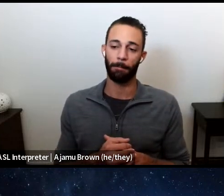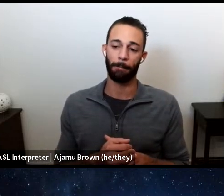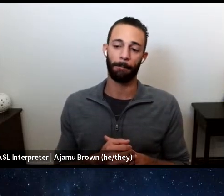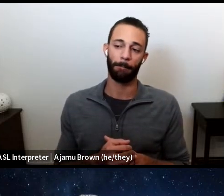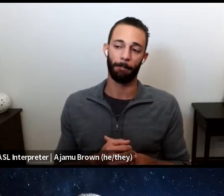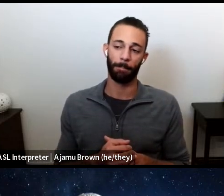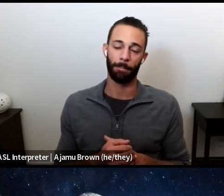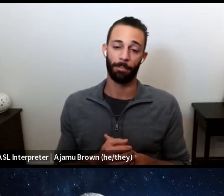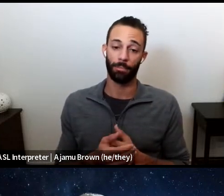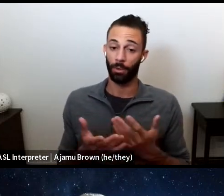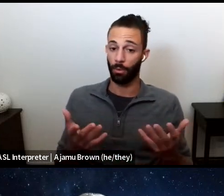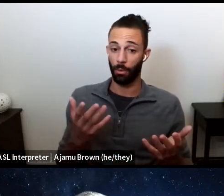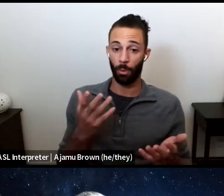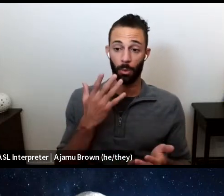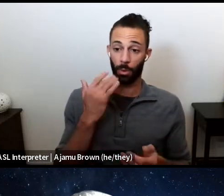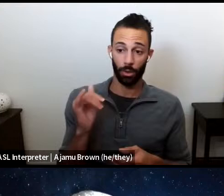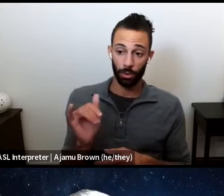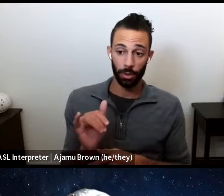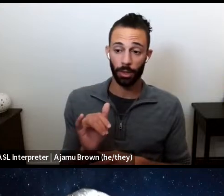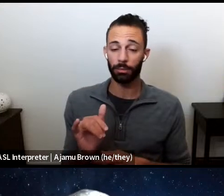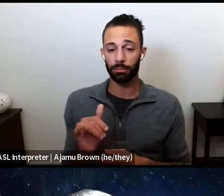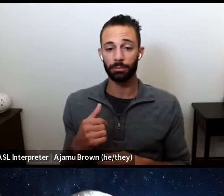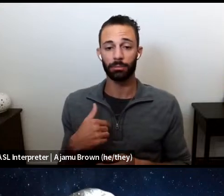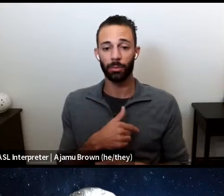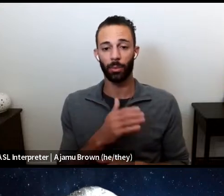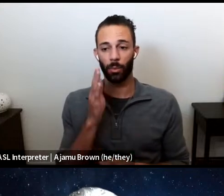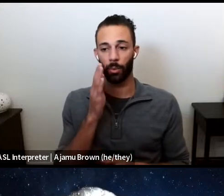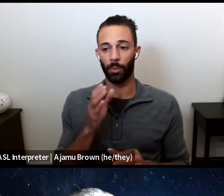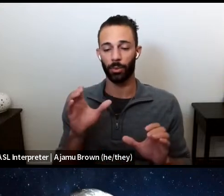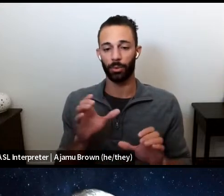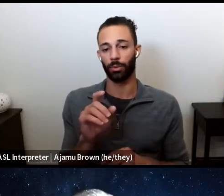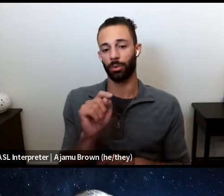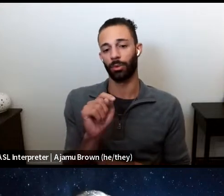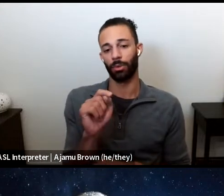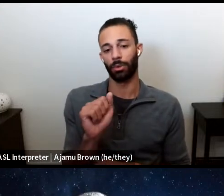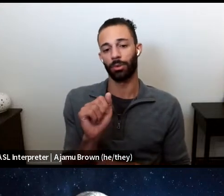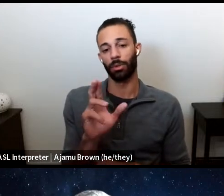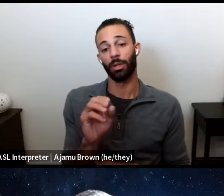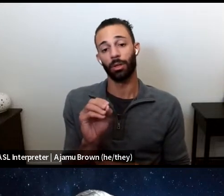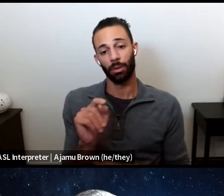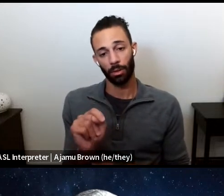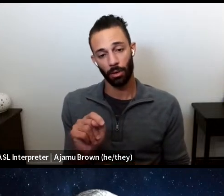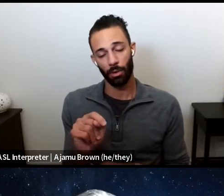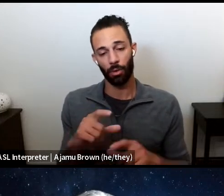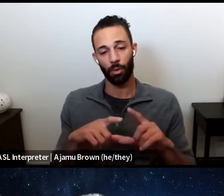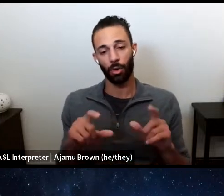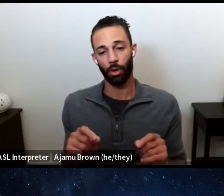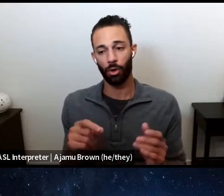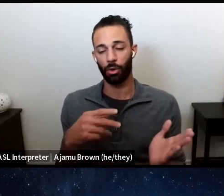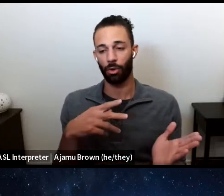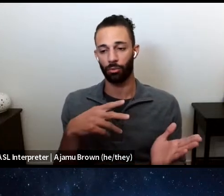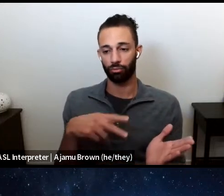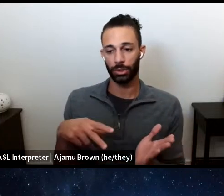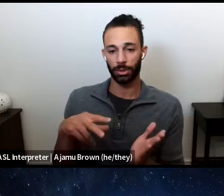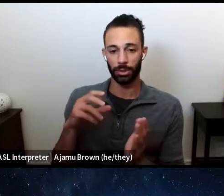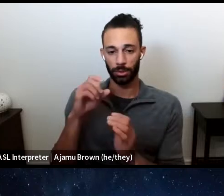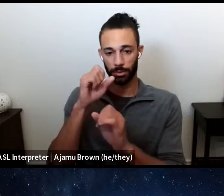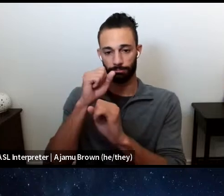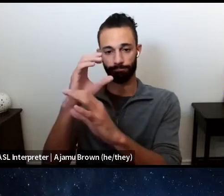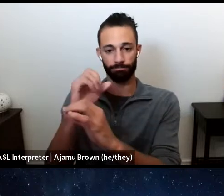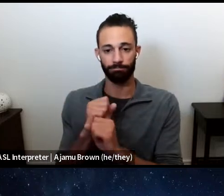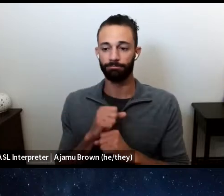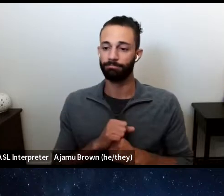going to look like is we are going to be doing some tarot card readings, as well as we are going to have